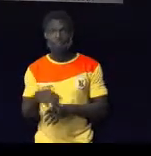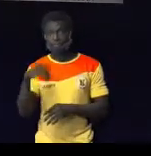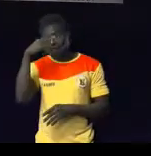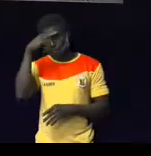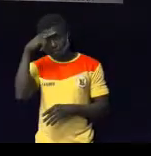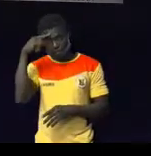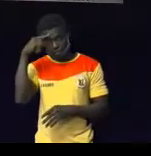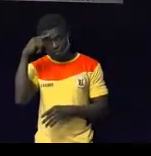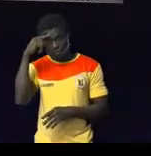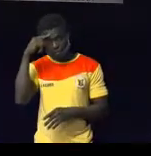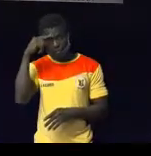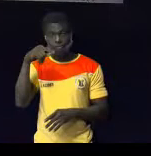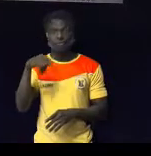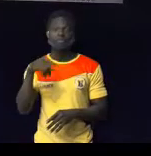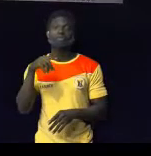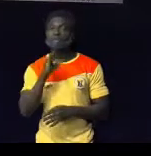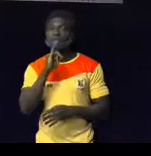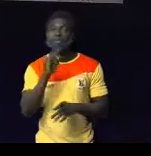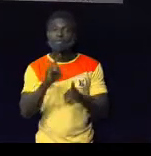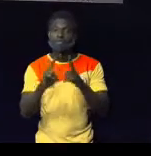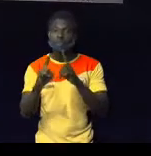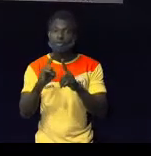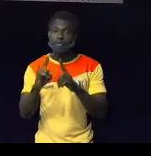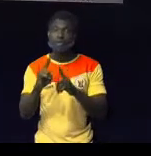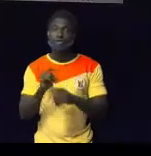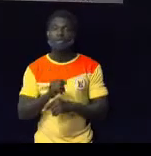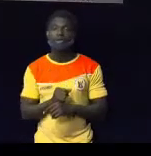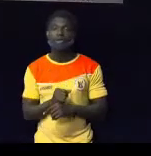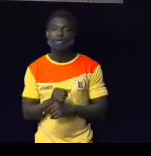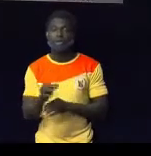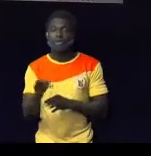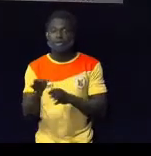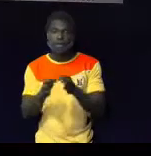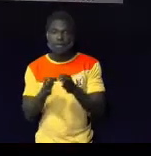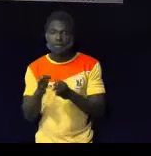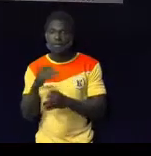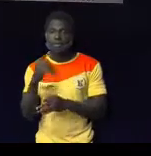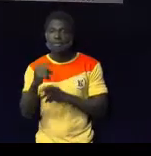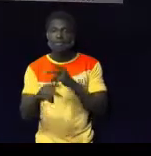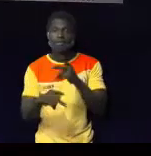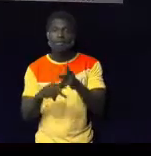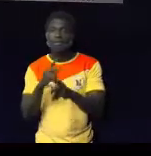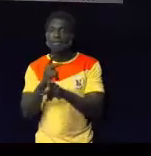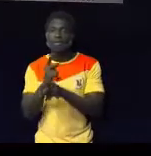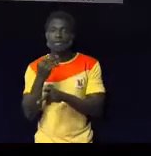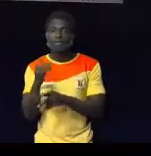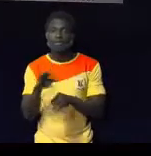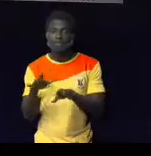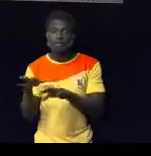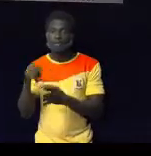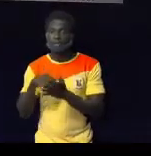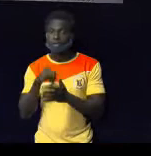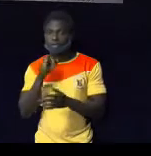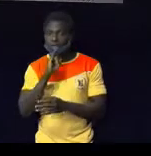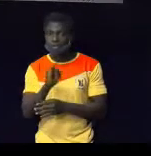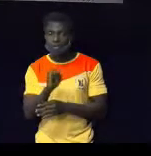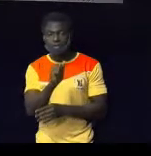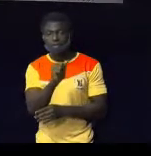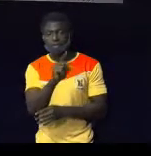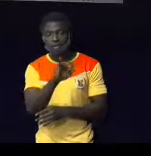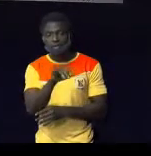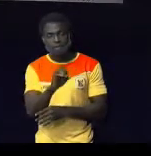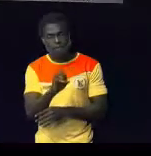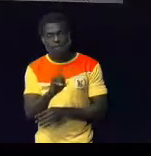river. Because deep here is talking about or is explaining the kind of river, it is an adjective.